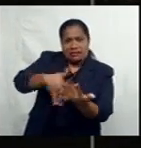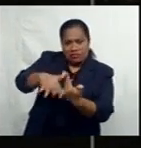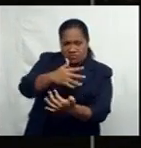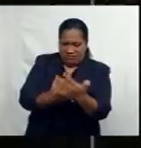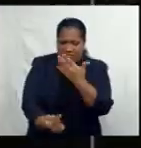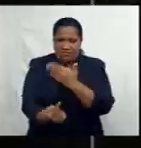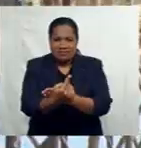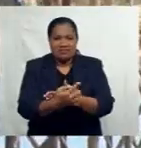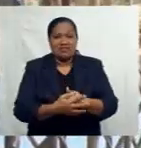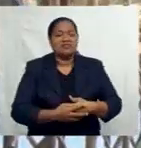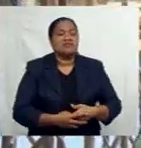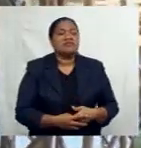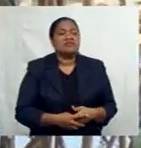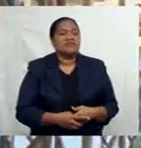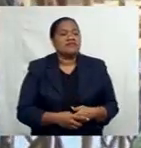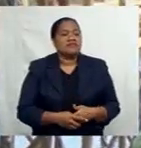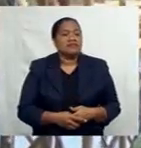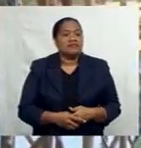Turangaiviu has more.